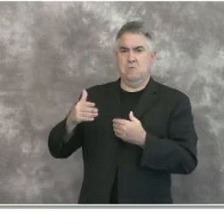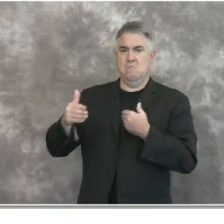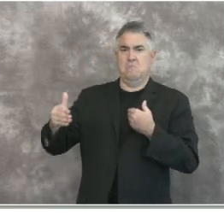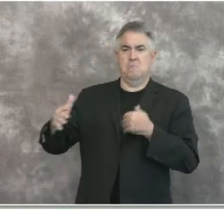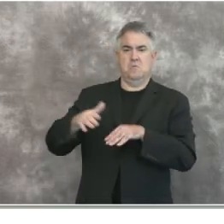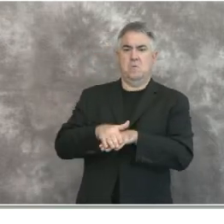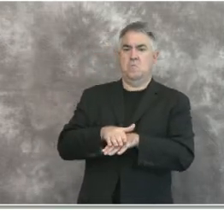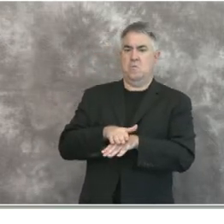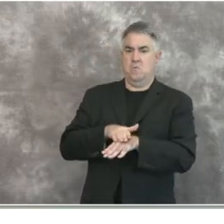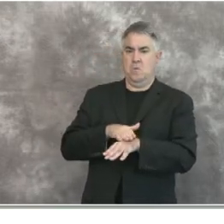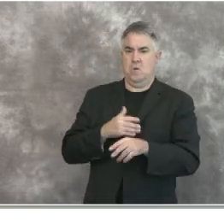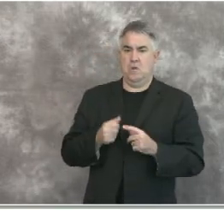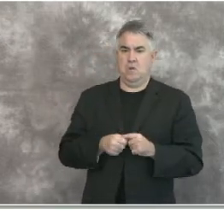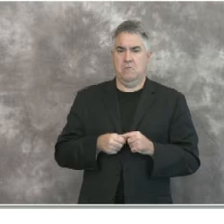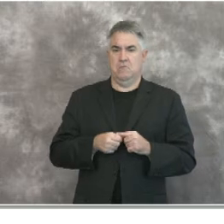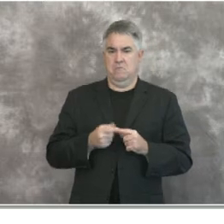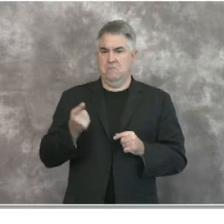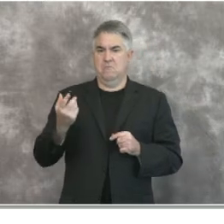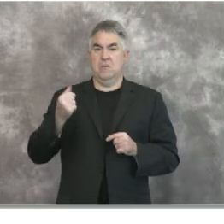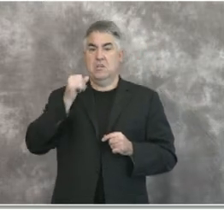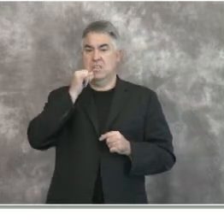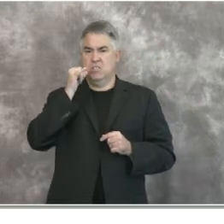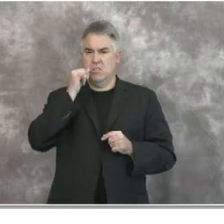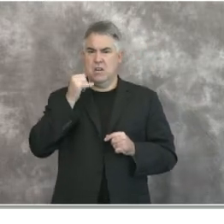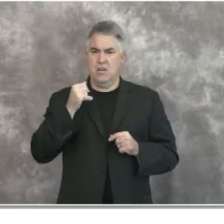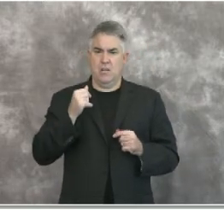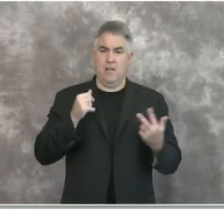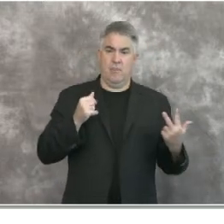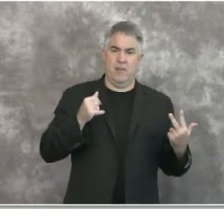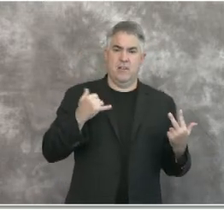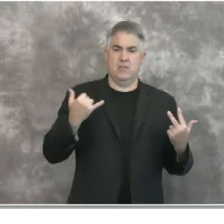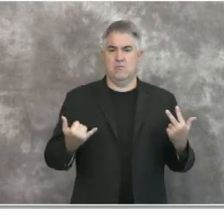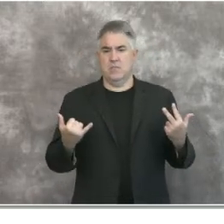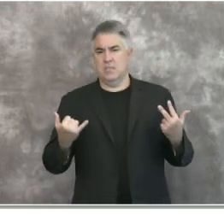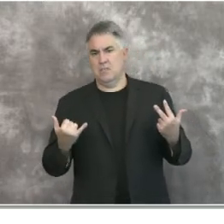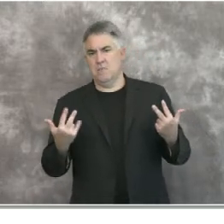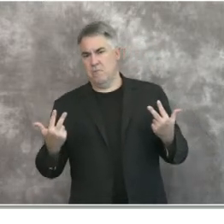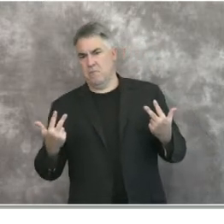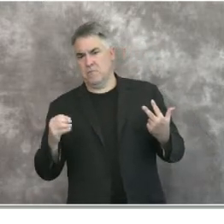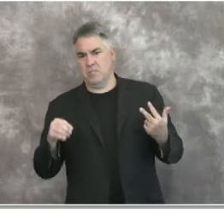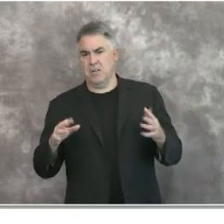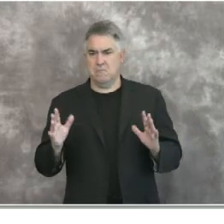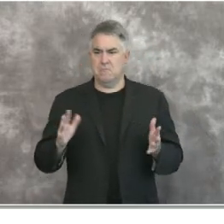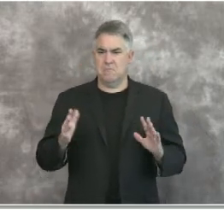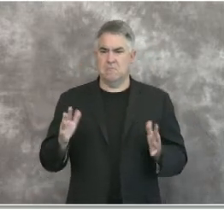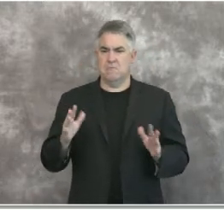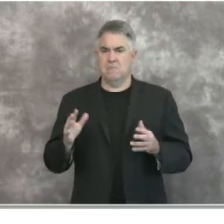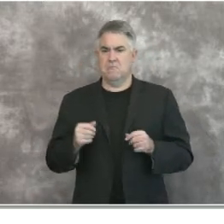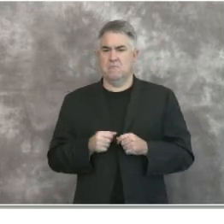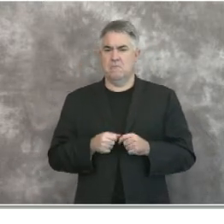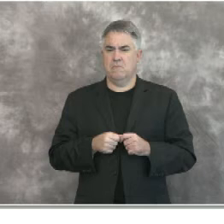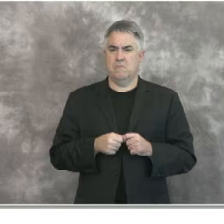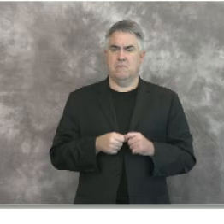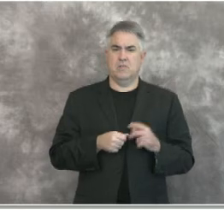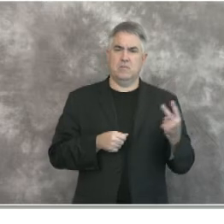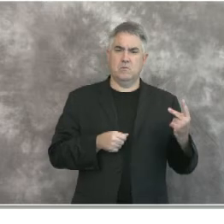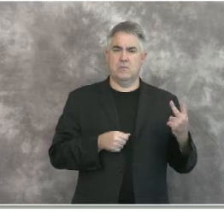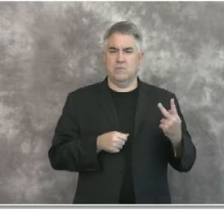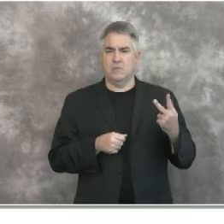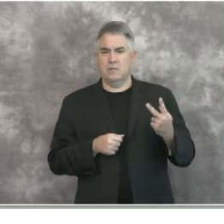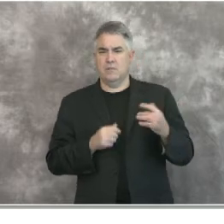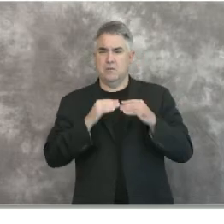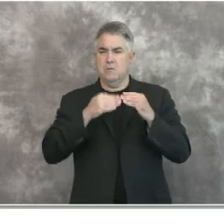is 2.9. Yesterday we were 3, today we're 3. Previous days we were 2. So again, this remains flat, which